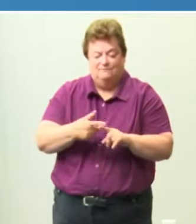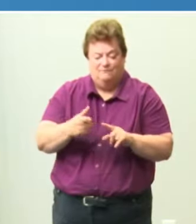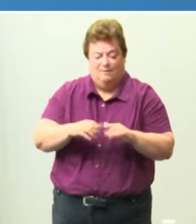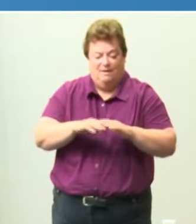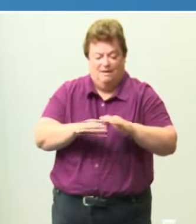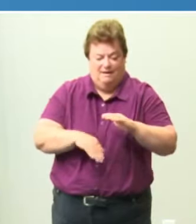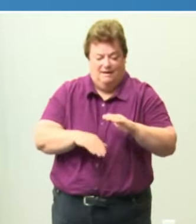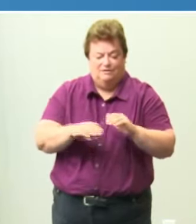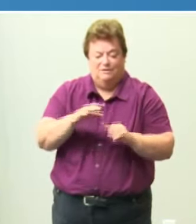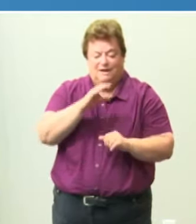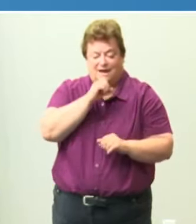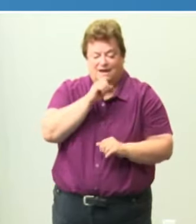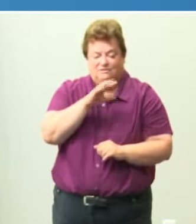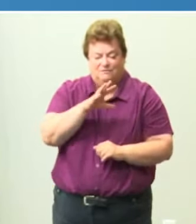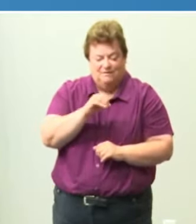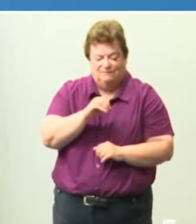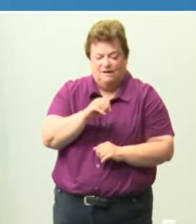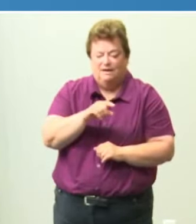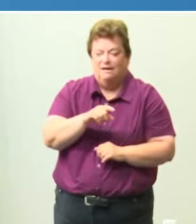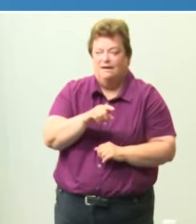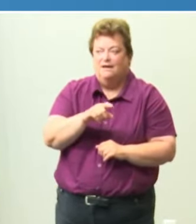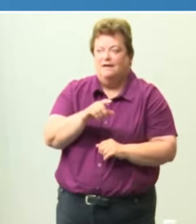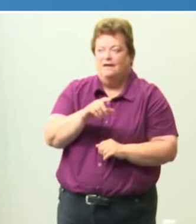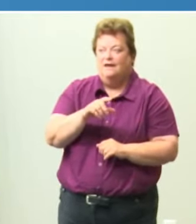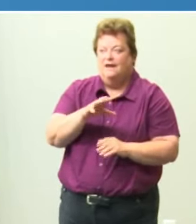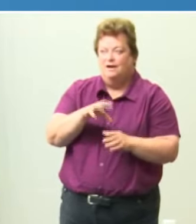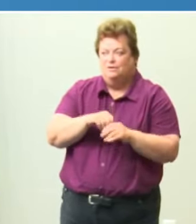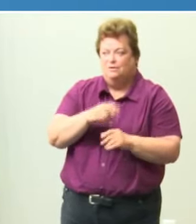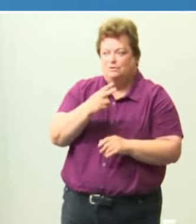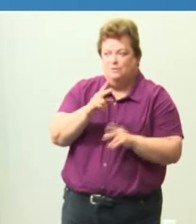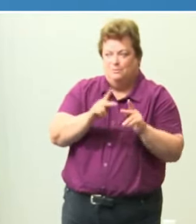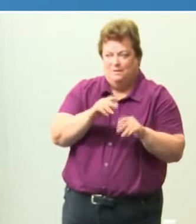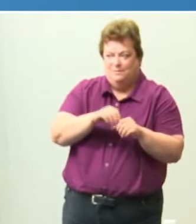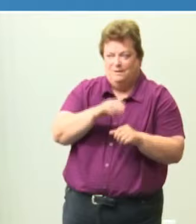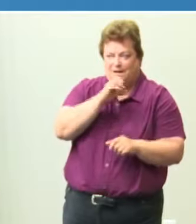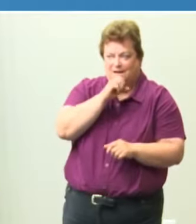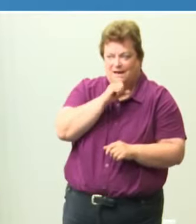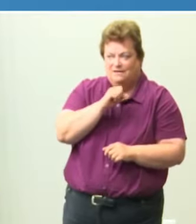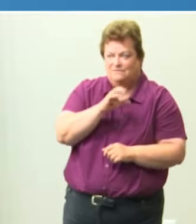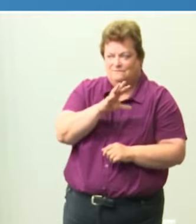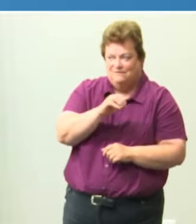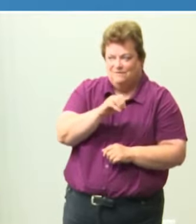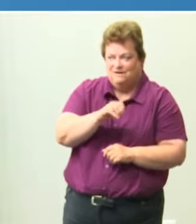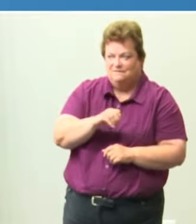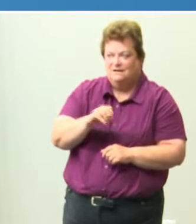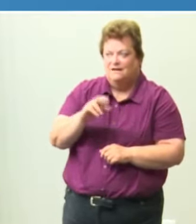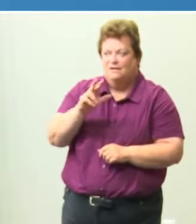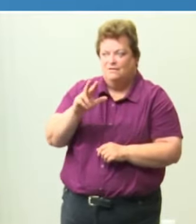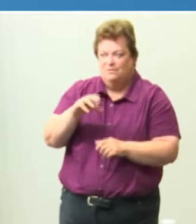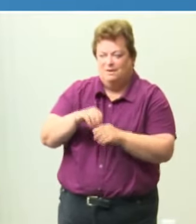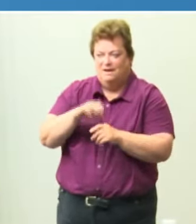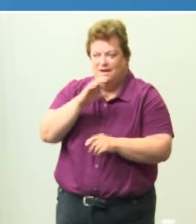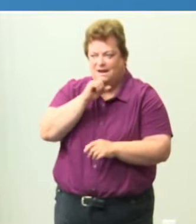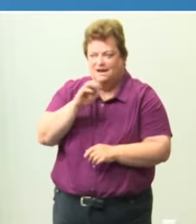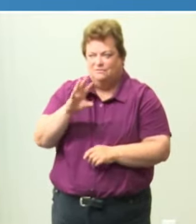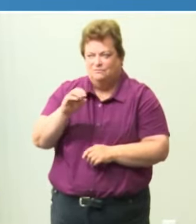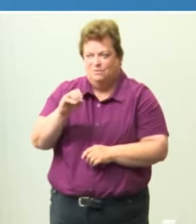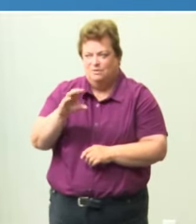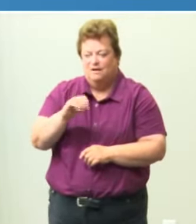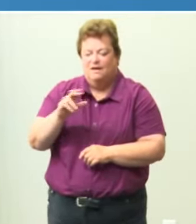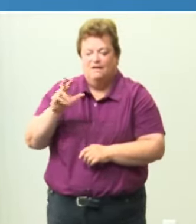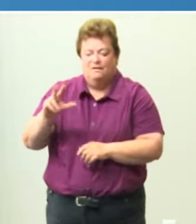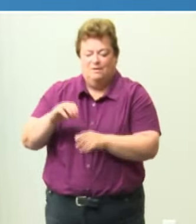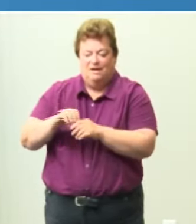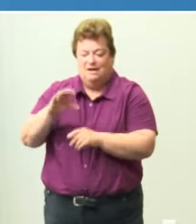unvaccinated. They included 2 people in their 50s, 3 people in their 40s, and 3 in